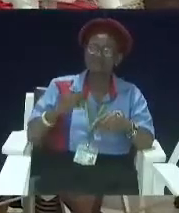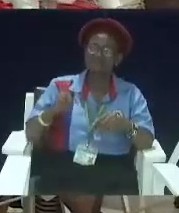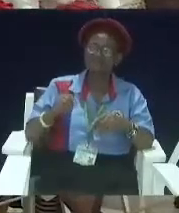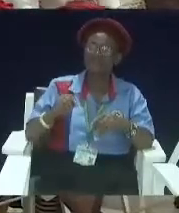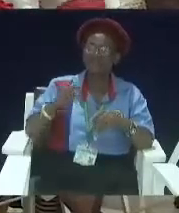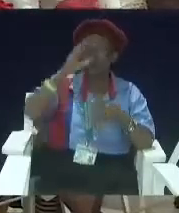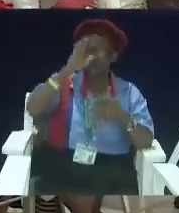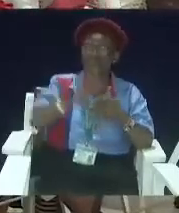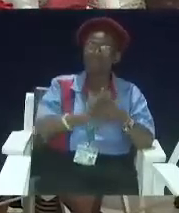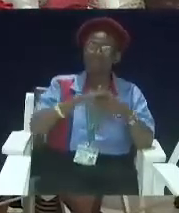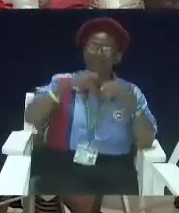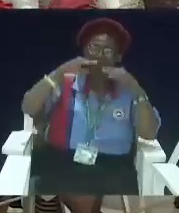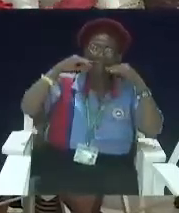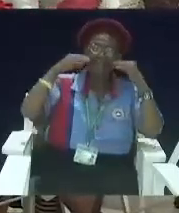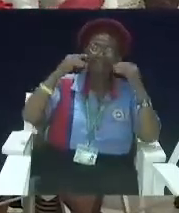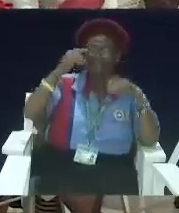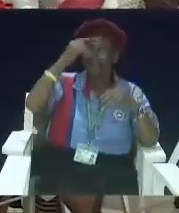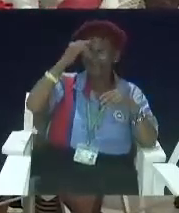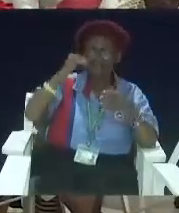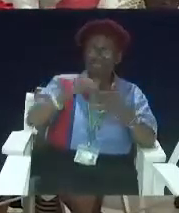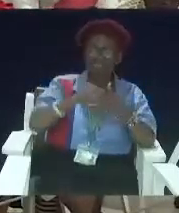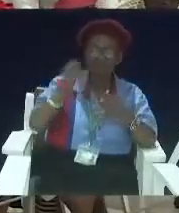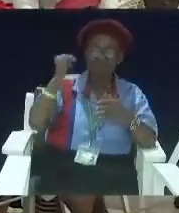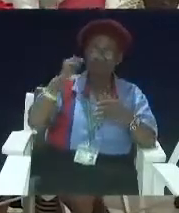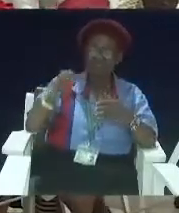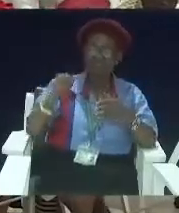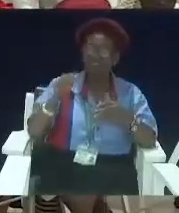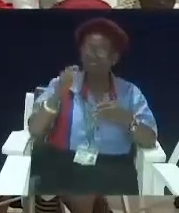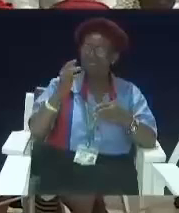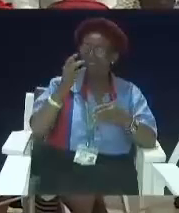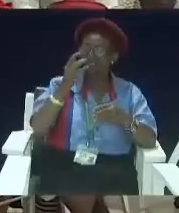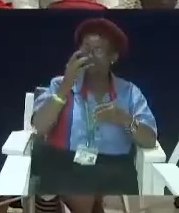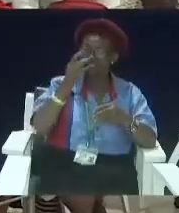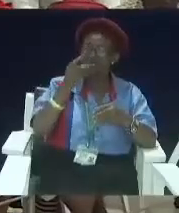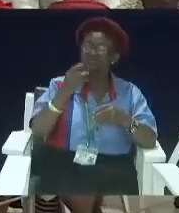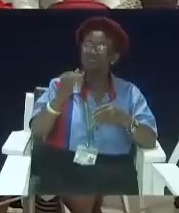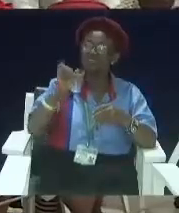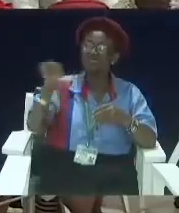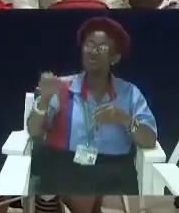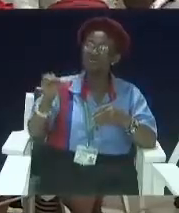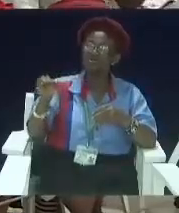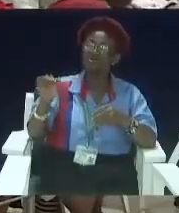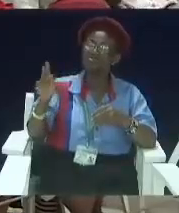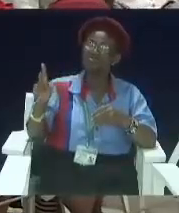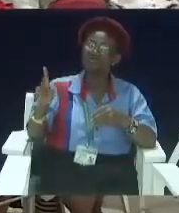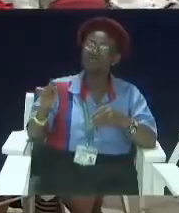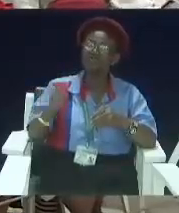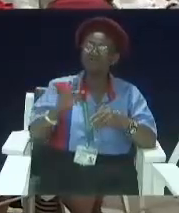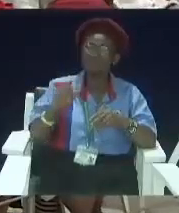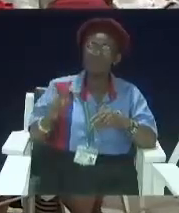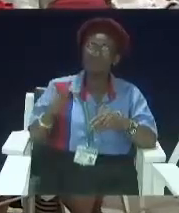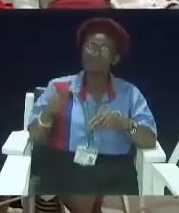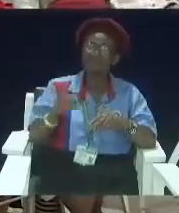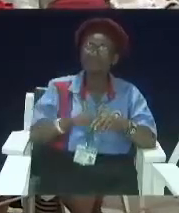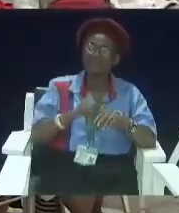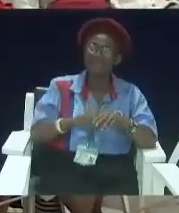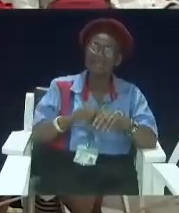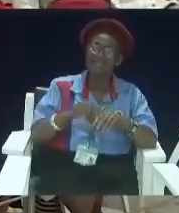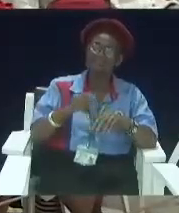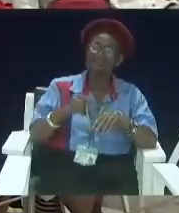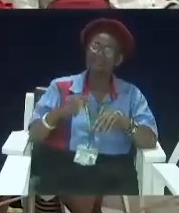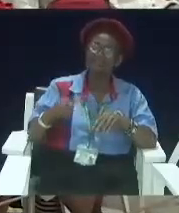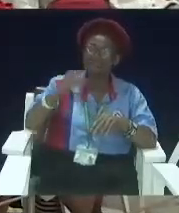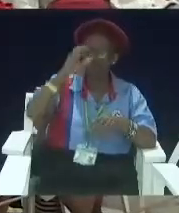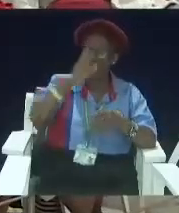Because at the time the wife was saying that, I think the man had about 14 cars. How can a man with 14